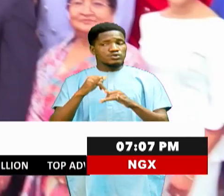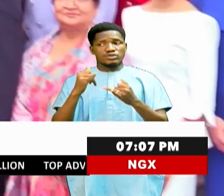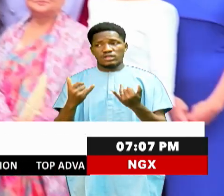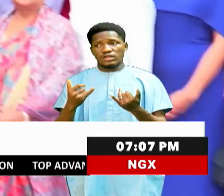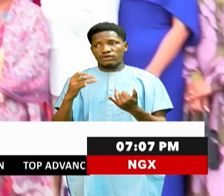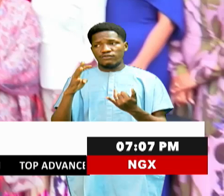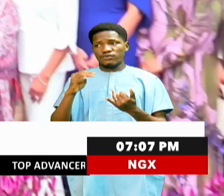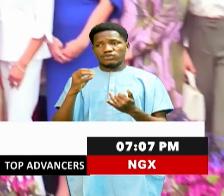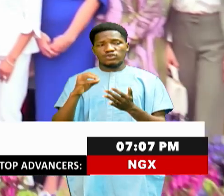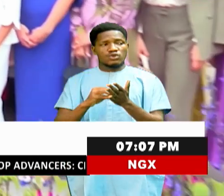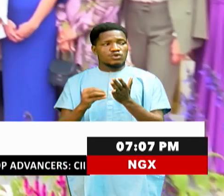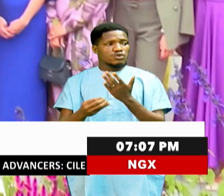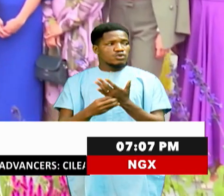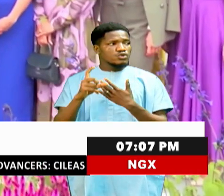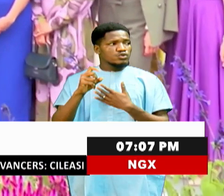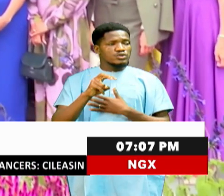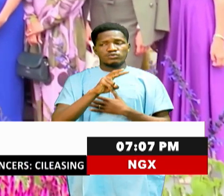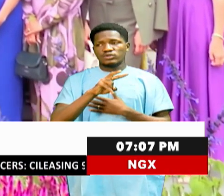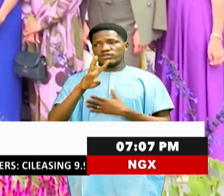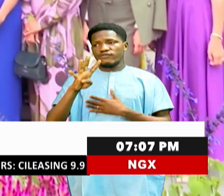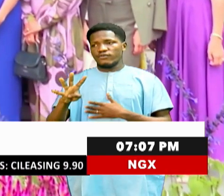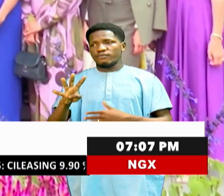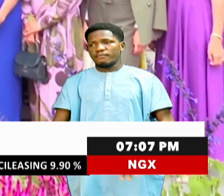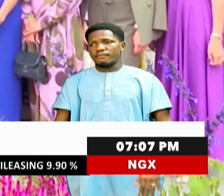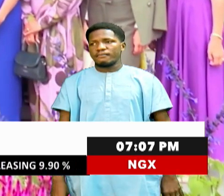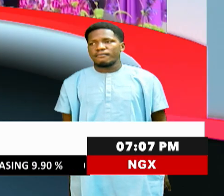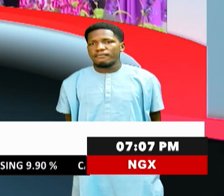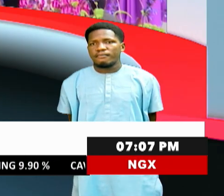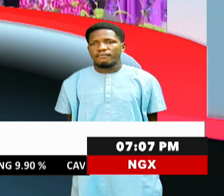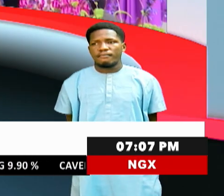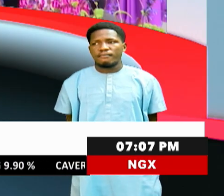14th October 2024.